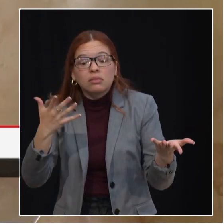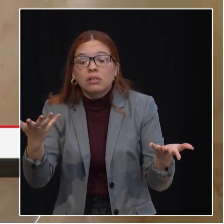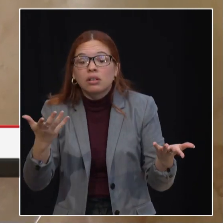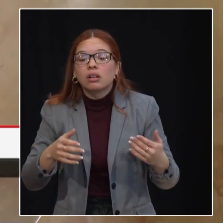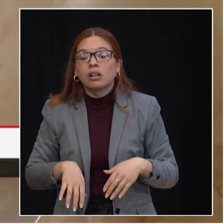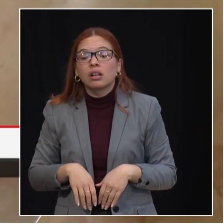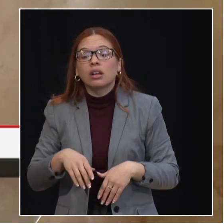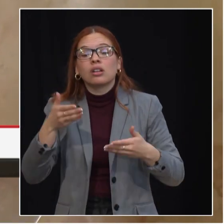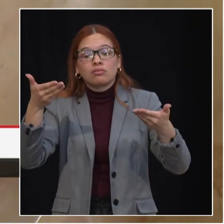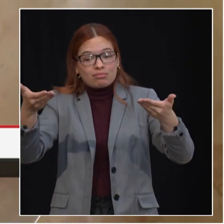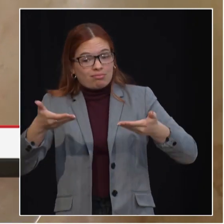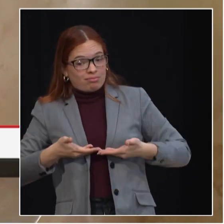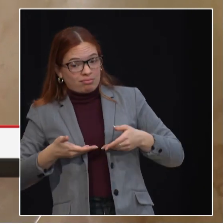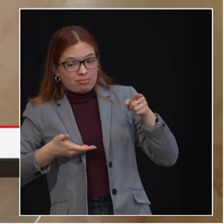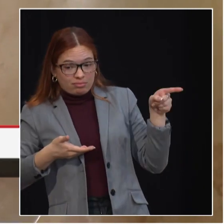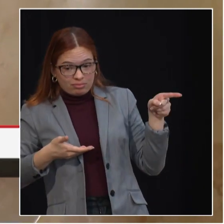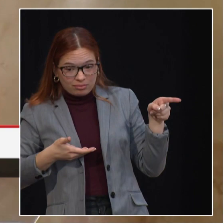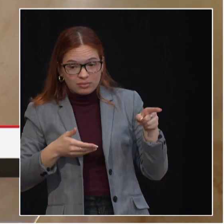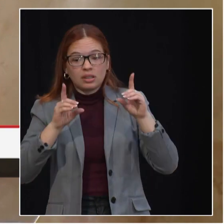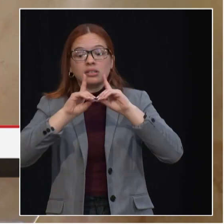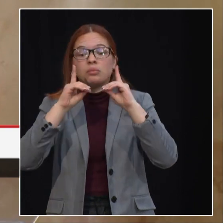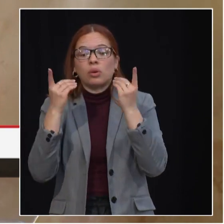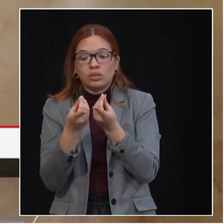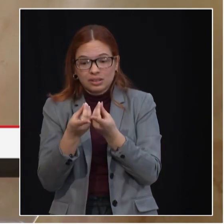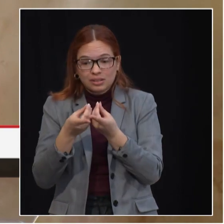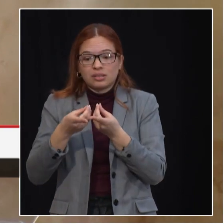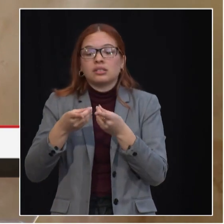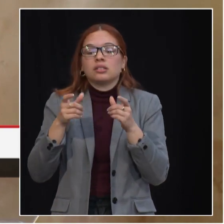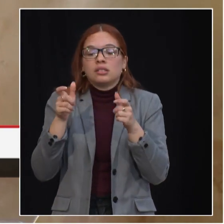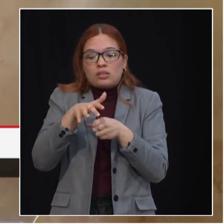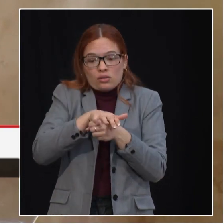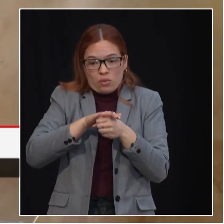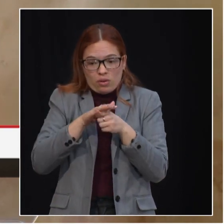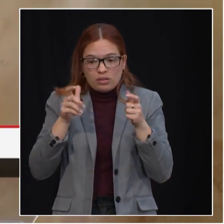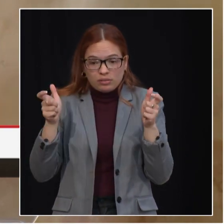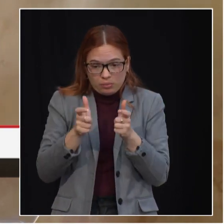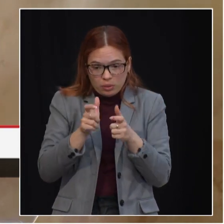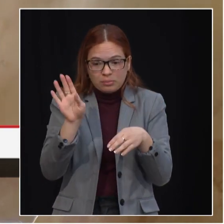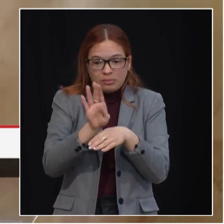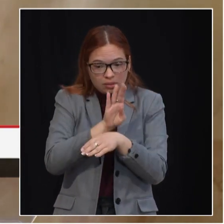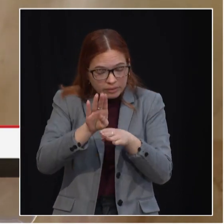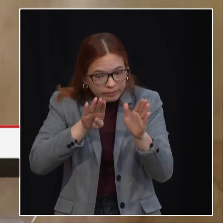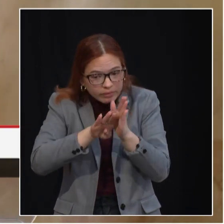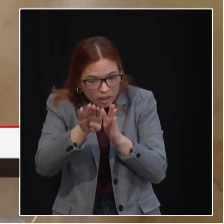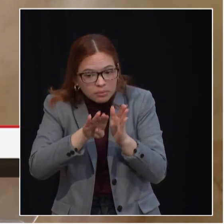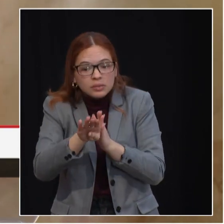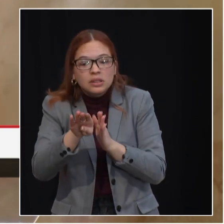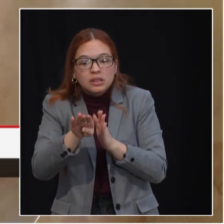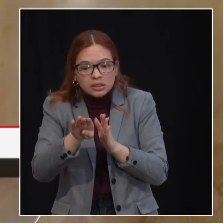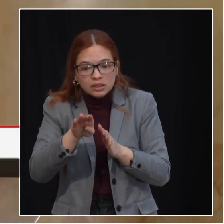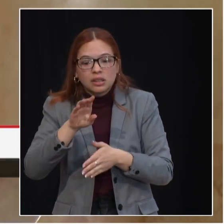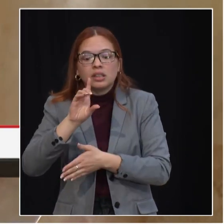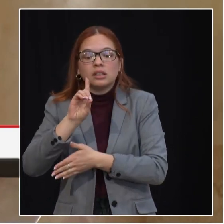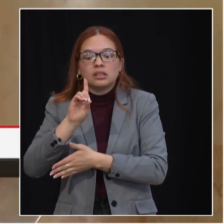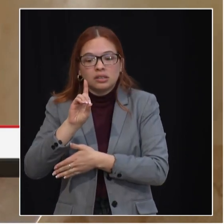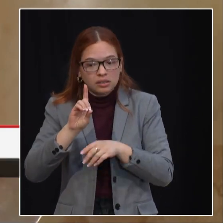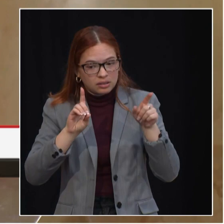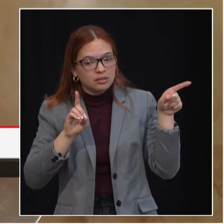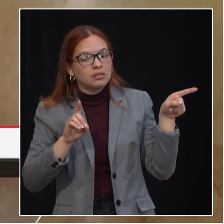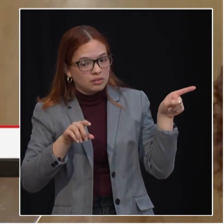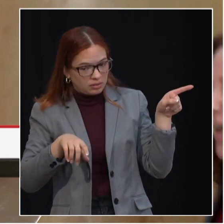director of our Department of Small and Local Business Development, Christy Whitfield, to the stage. Director Whitfield.